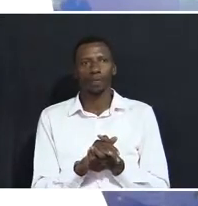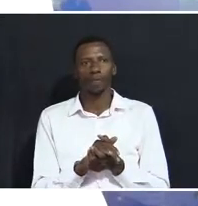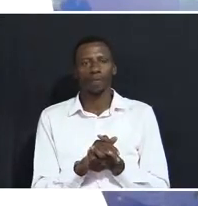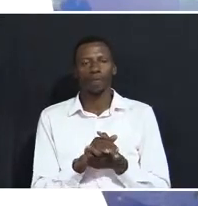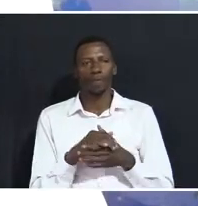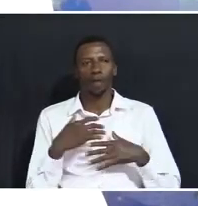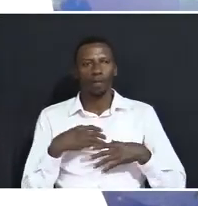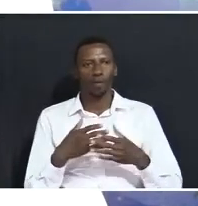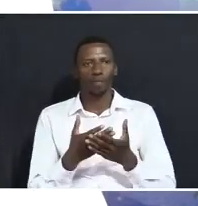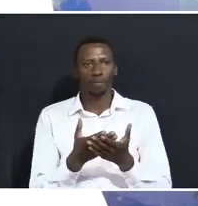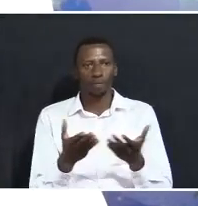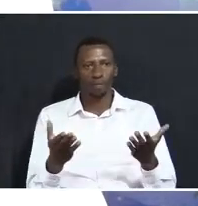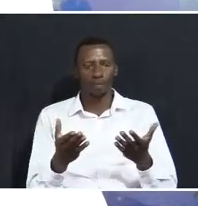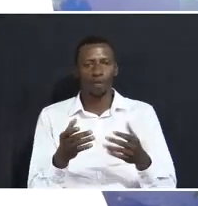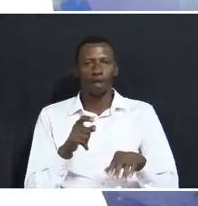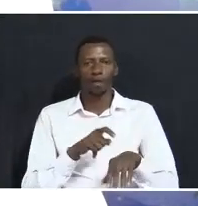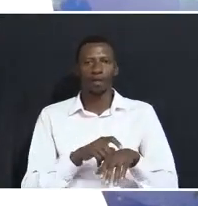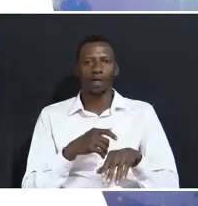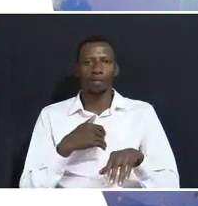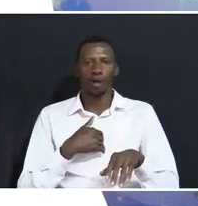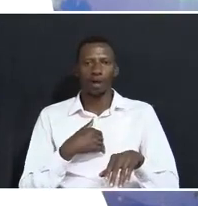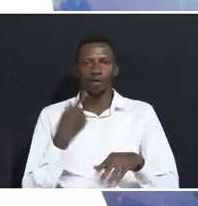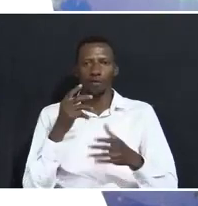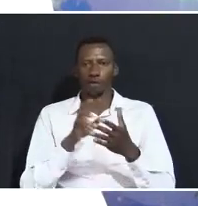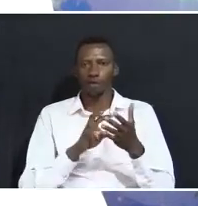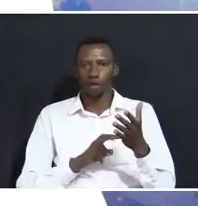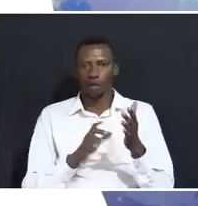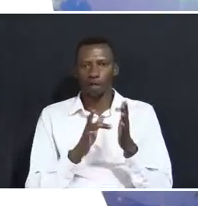They have no time for it.